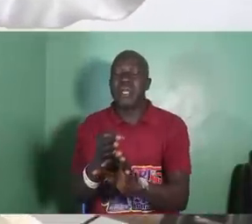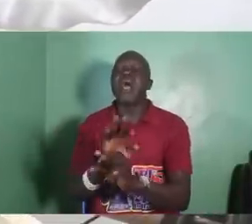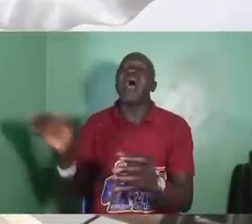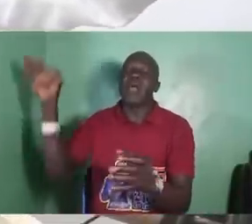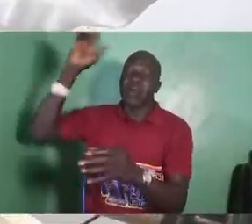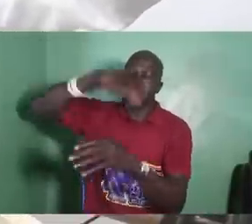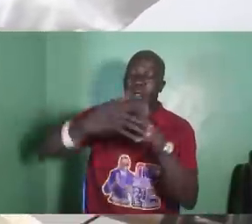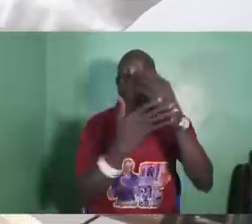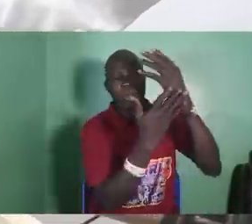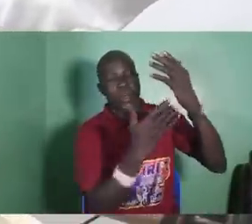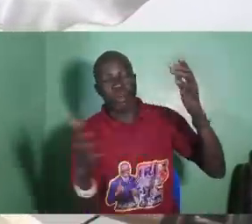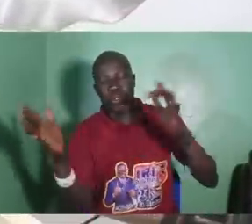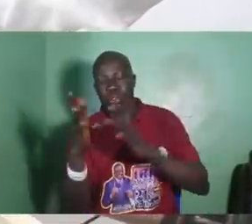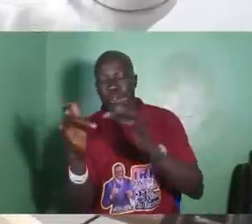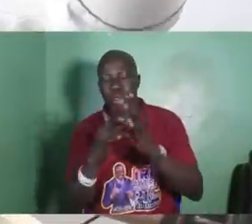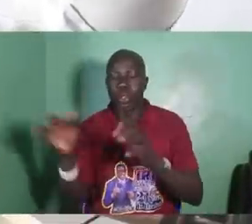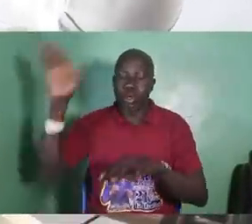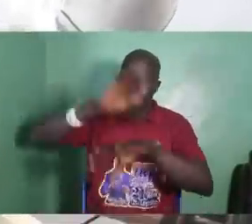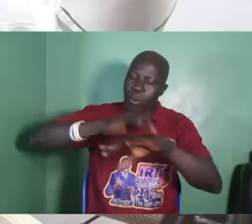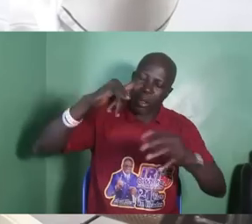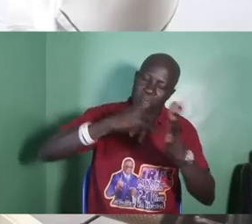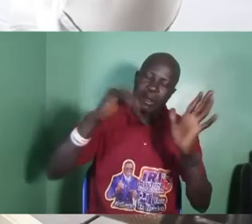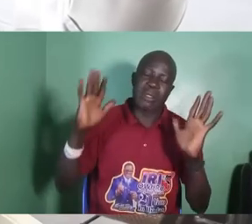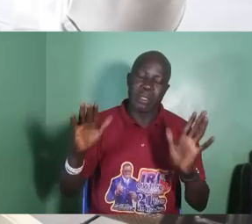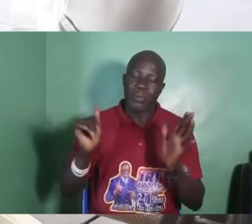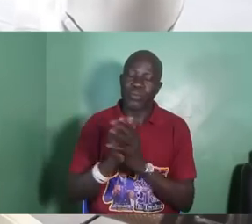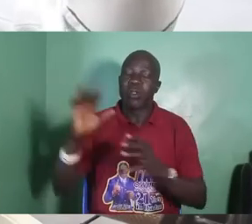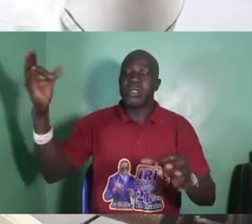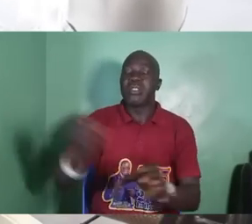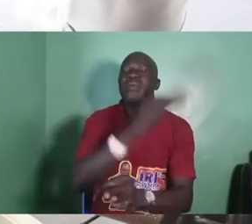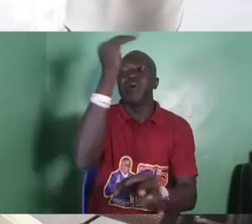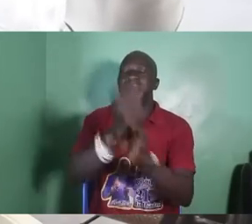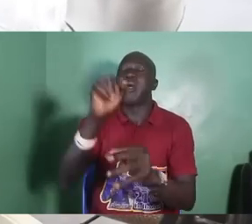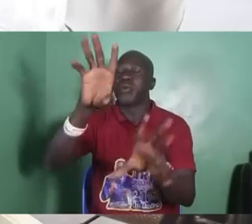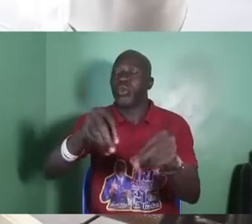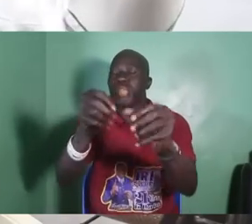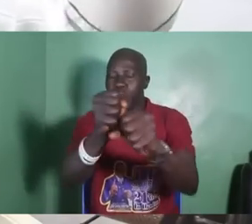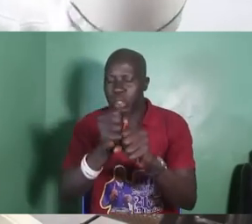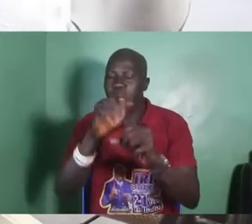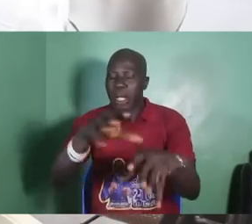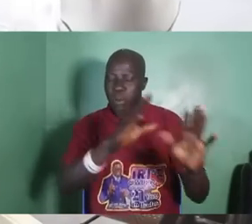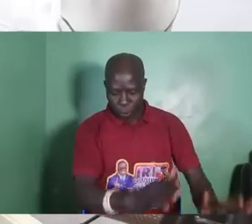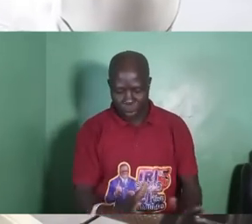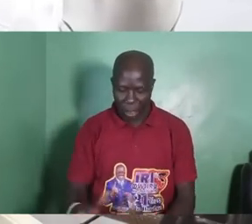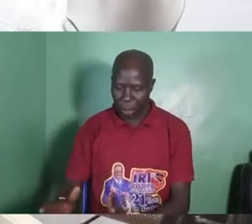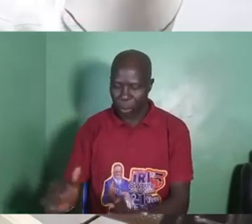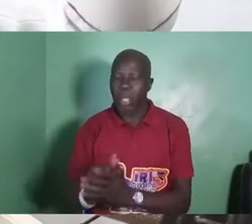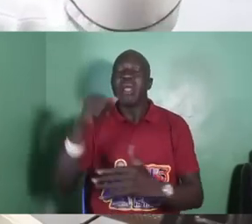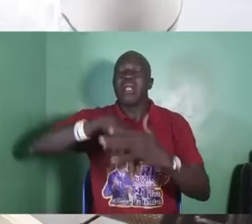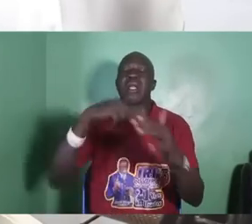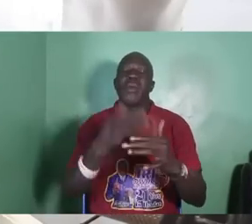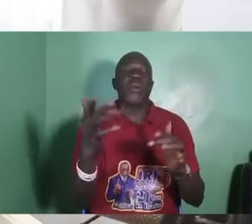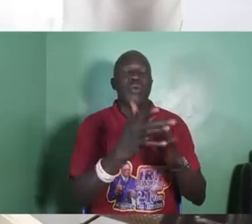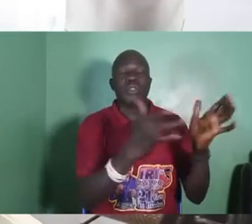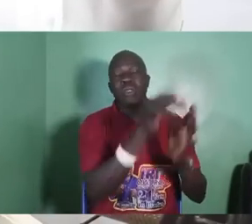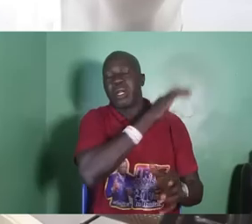that Jesus. I put the blood of Jesus. Put that sorry. Upon it. Apere gbagbo to buda ni. That's the prophet you are holding. To be kale yen. That you place them. Lord